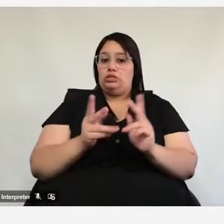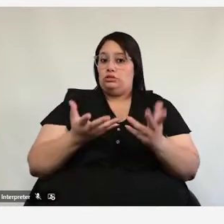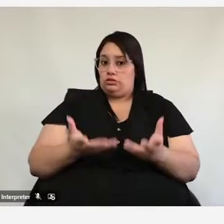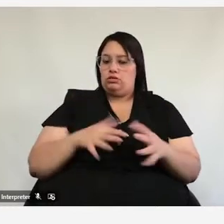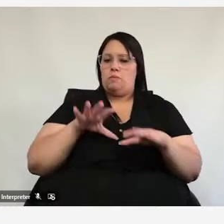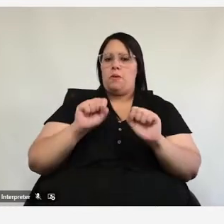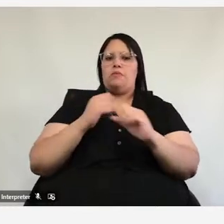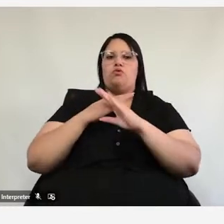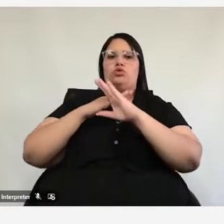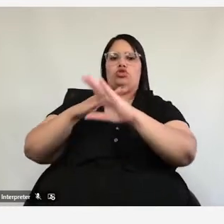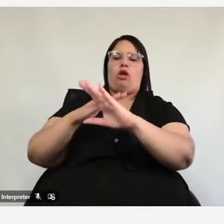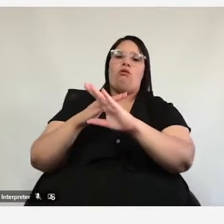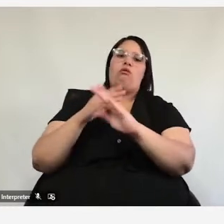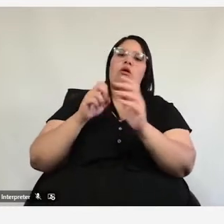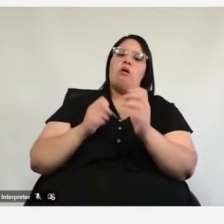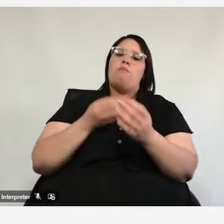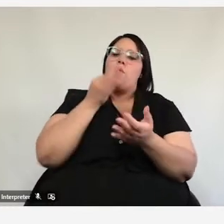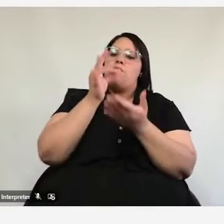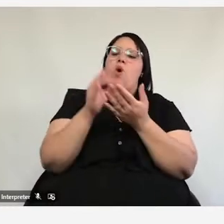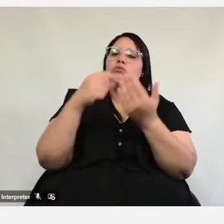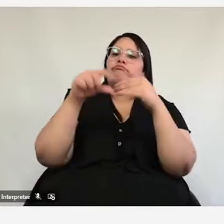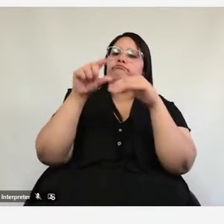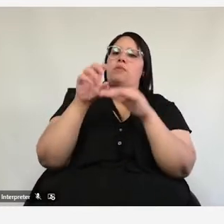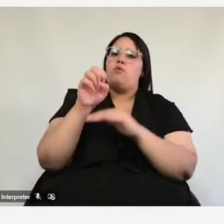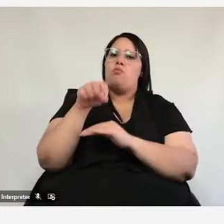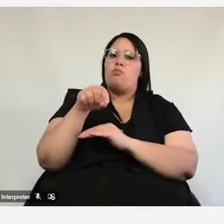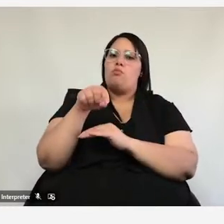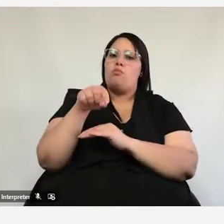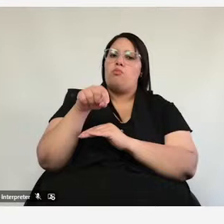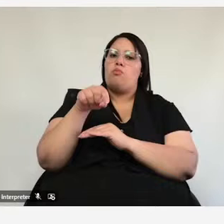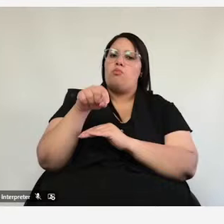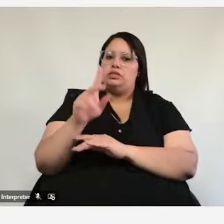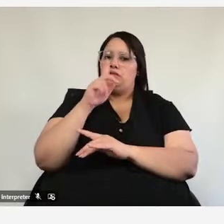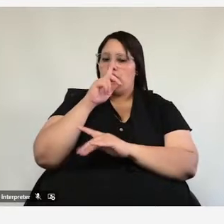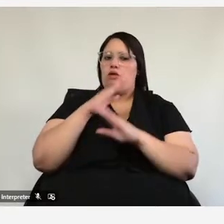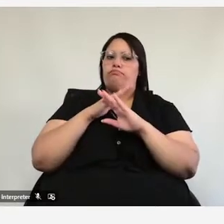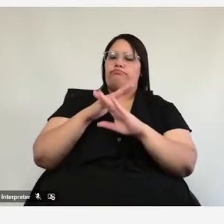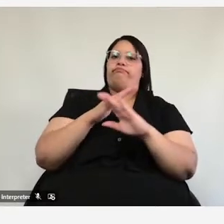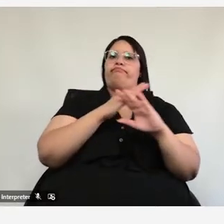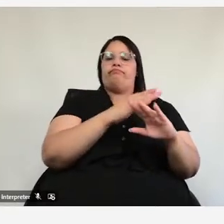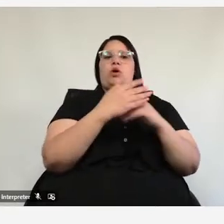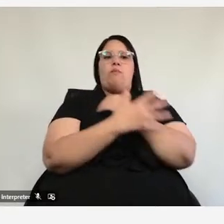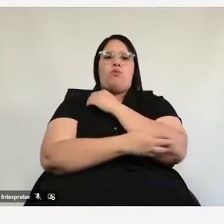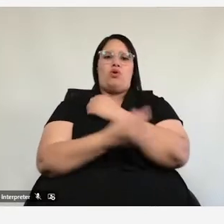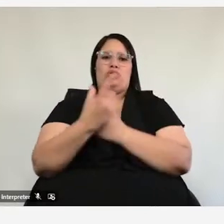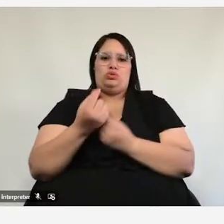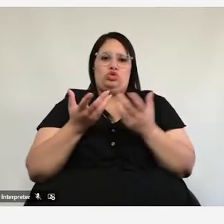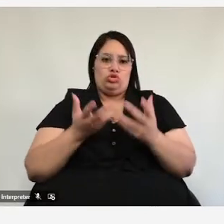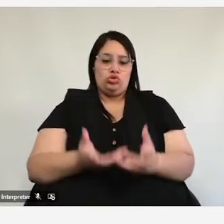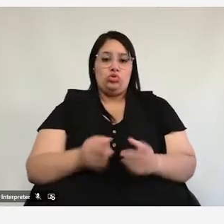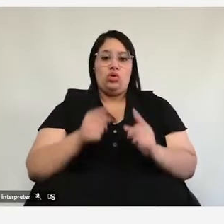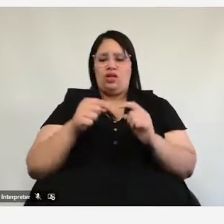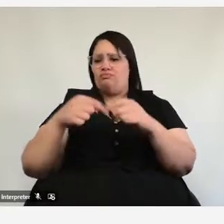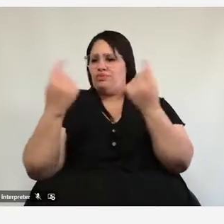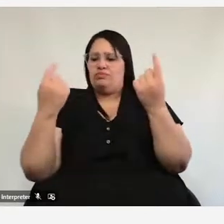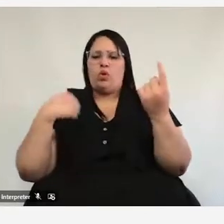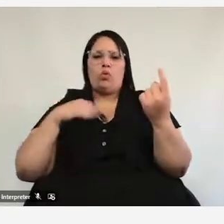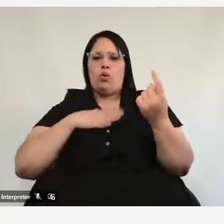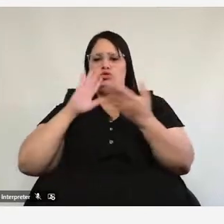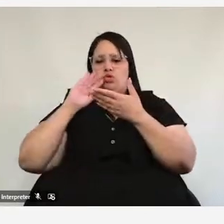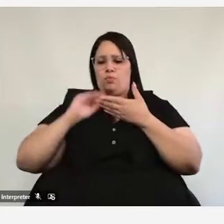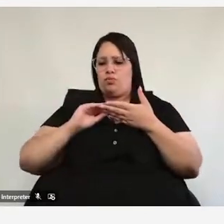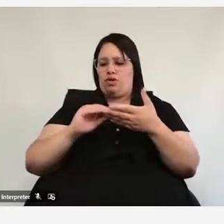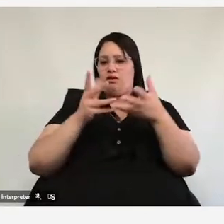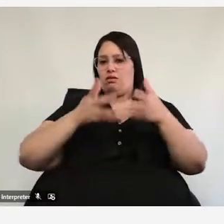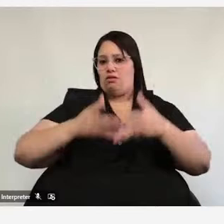the proposed 0.5% VAT increase, claiming to defend the poor. And this is the disparity in which we want to bring forth